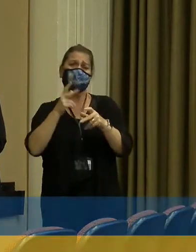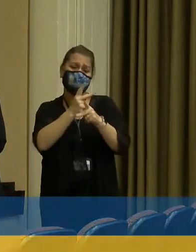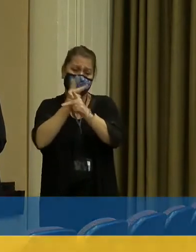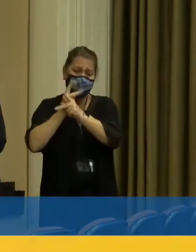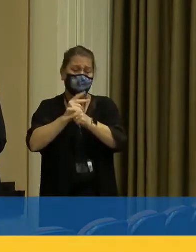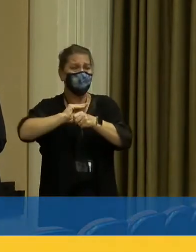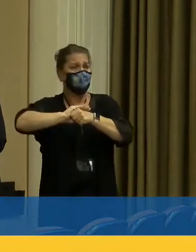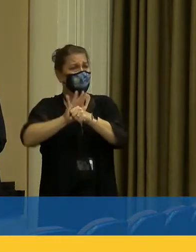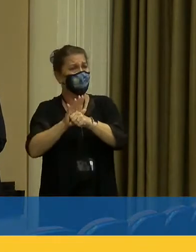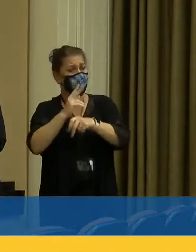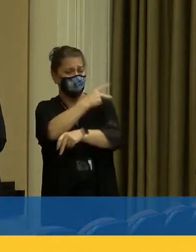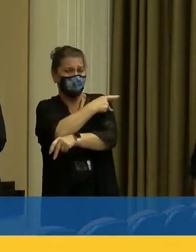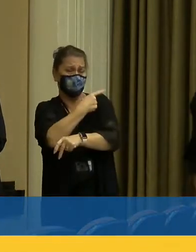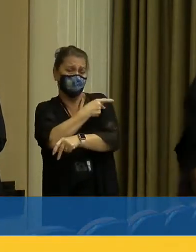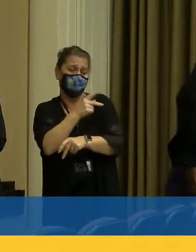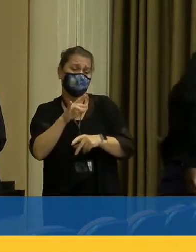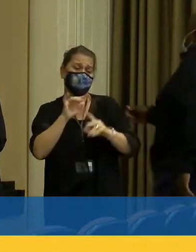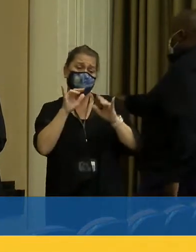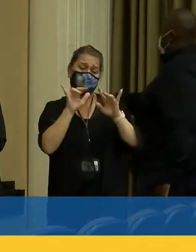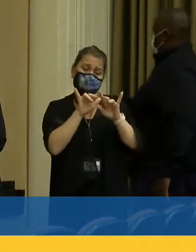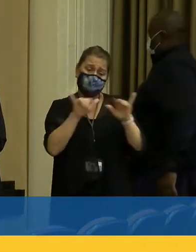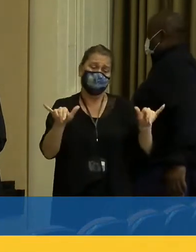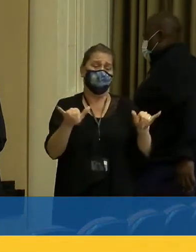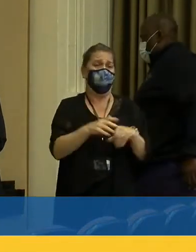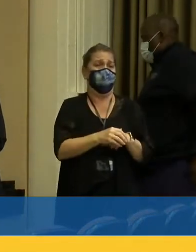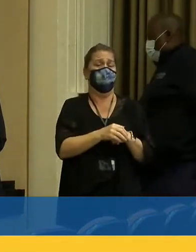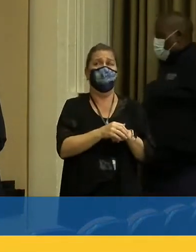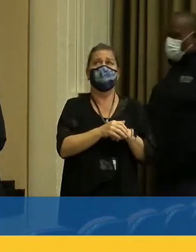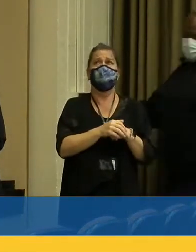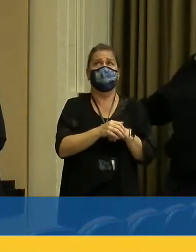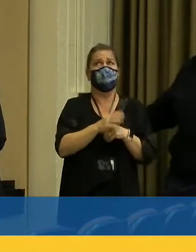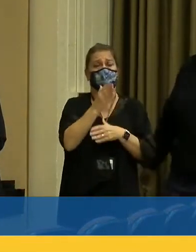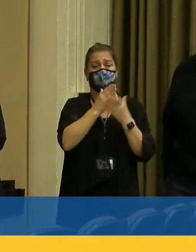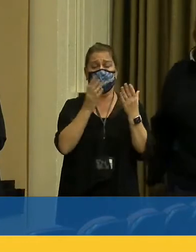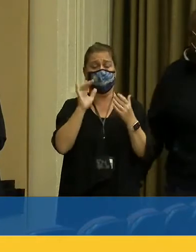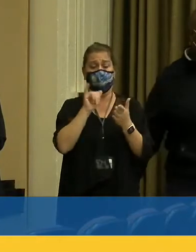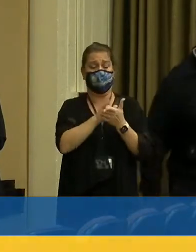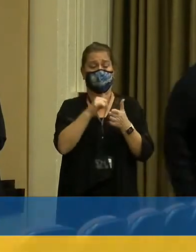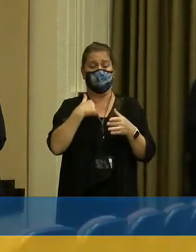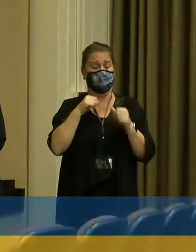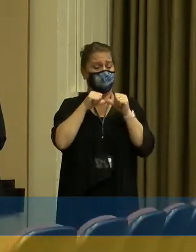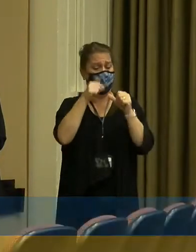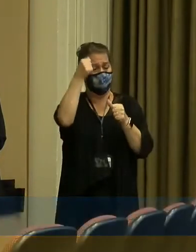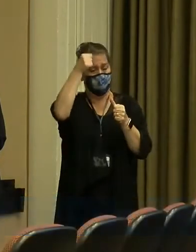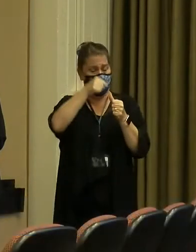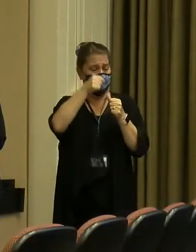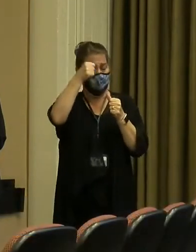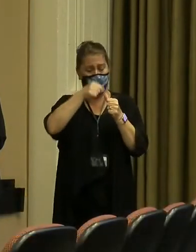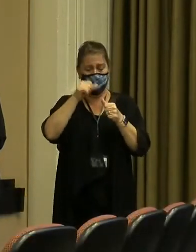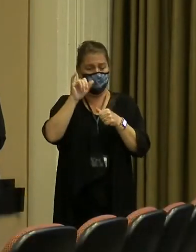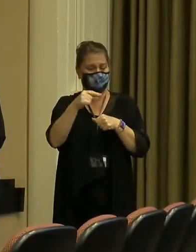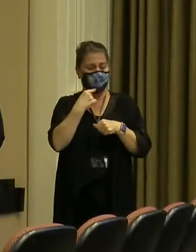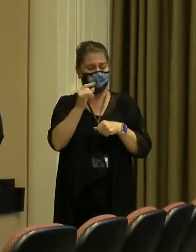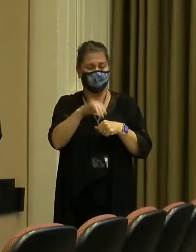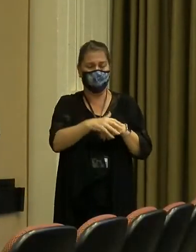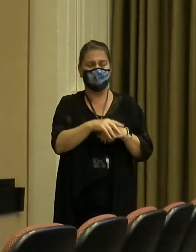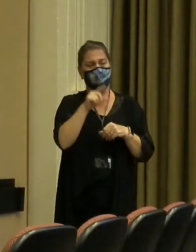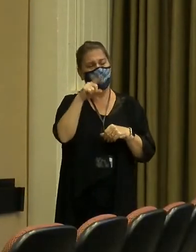of COVID patients during this time." And it's something that I keep on remembering in the back of my mind.